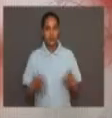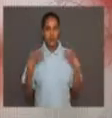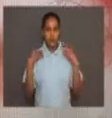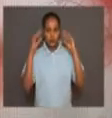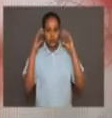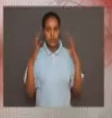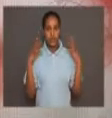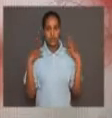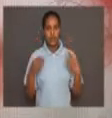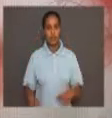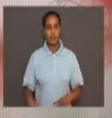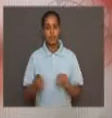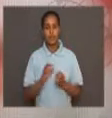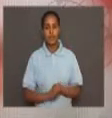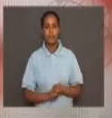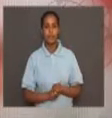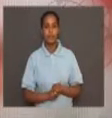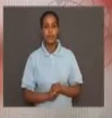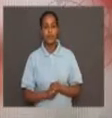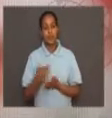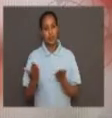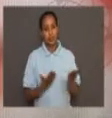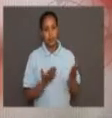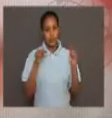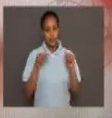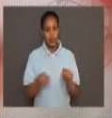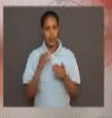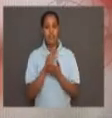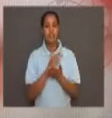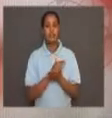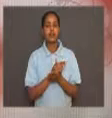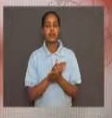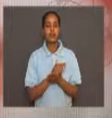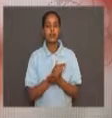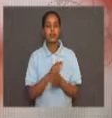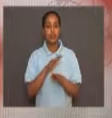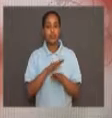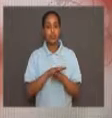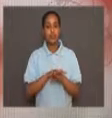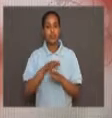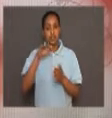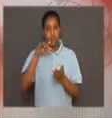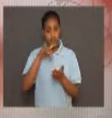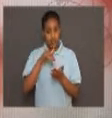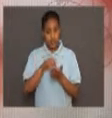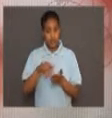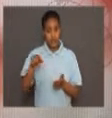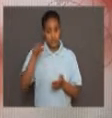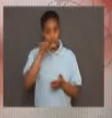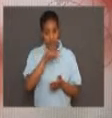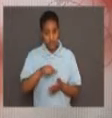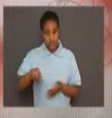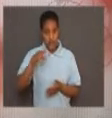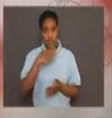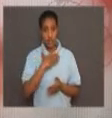Hello, teacher. Hello, students. Welcome to today's lesson on the recycling of